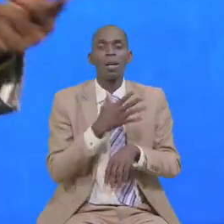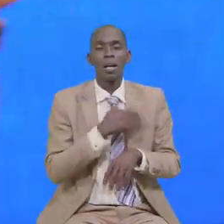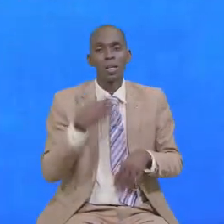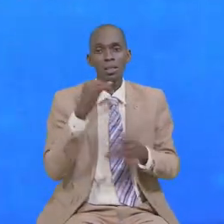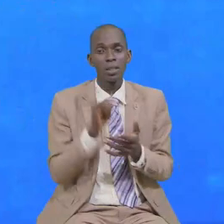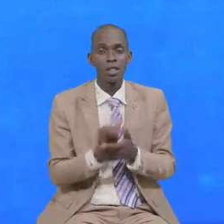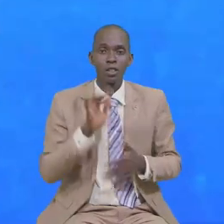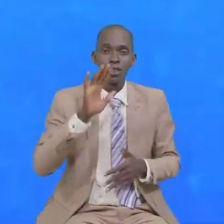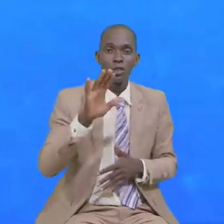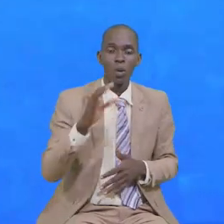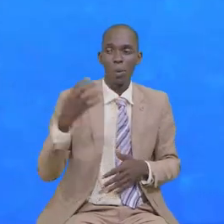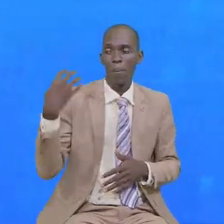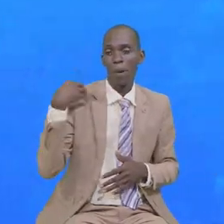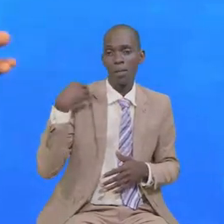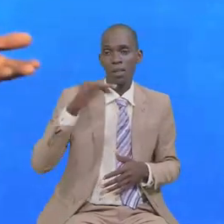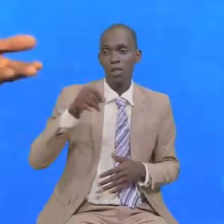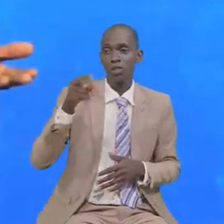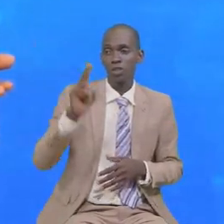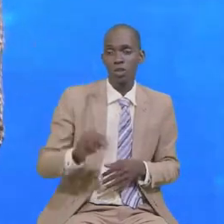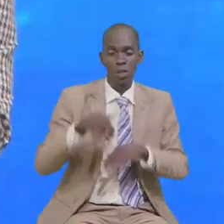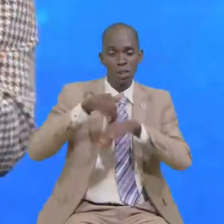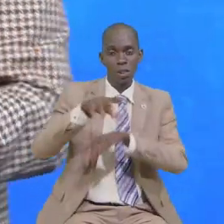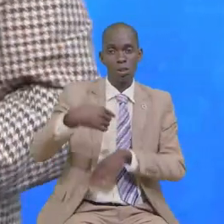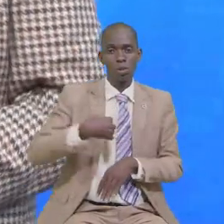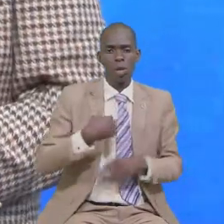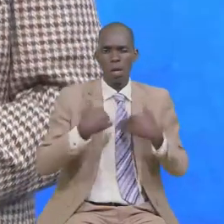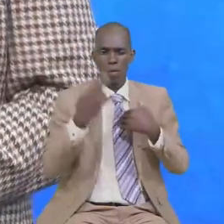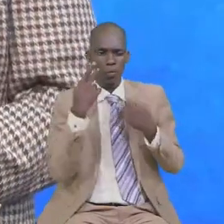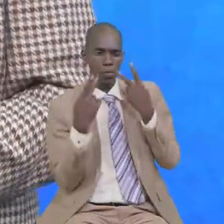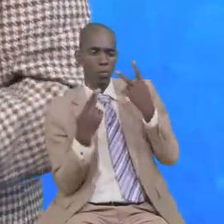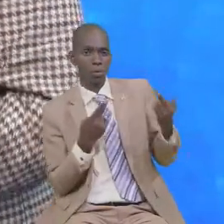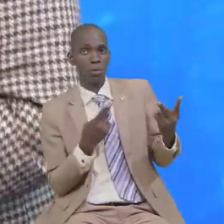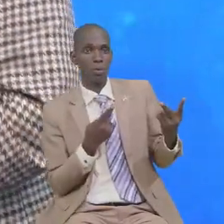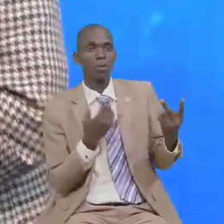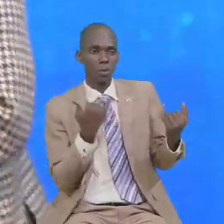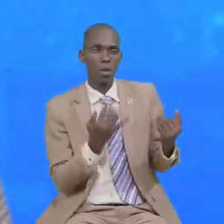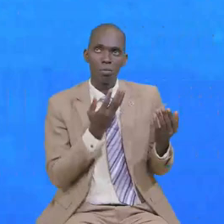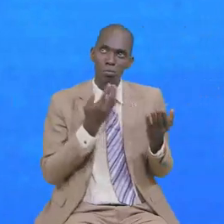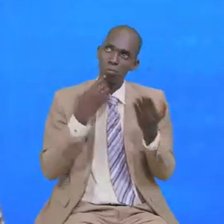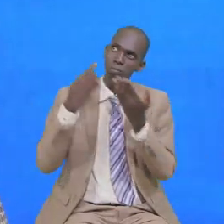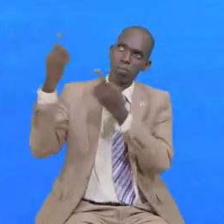master John Baptist sent you. Have you seen? Go and tell.